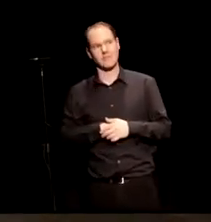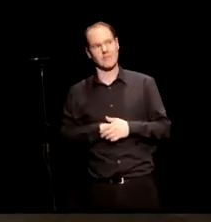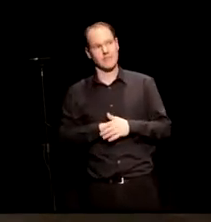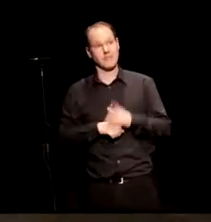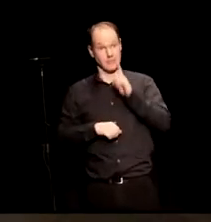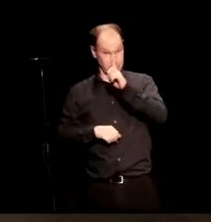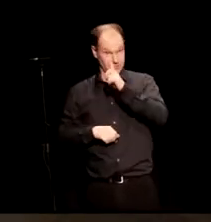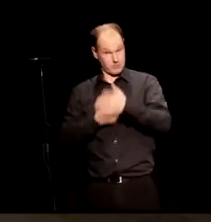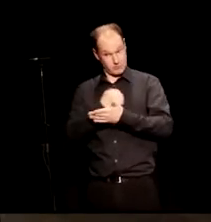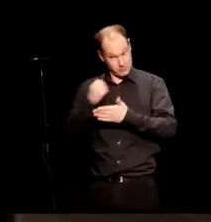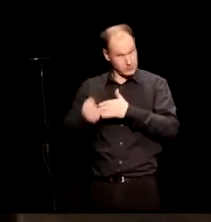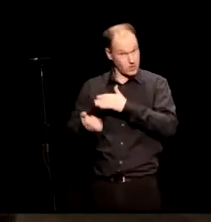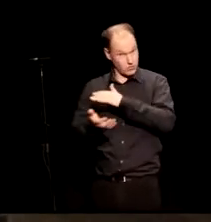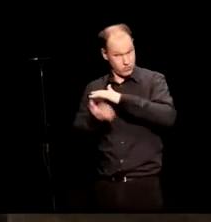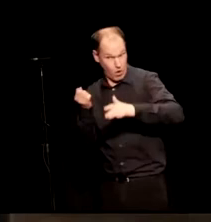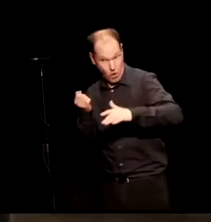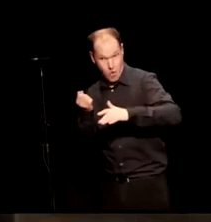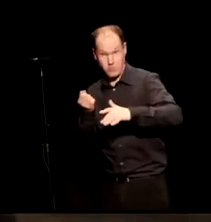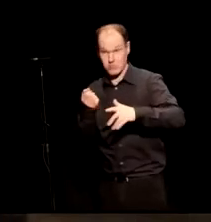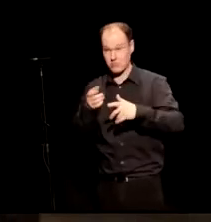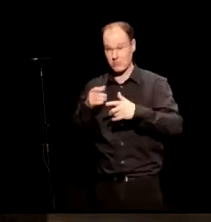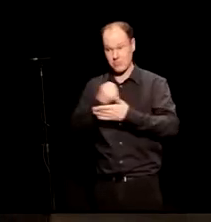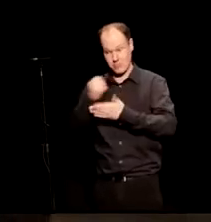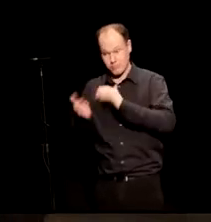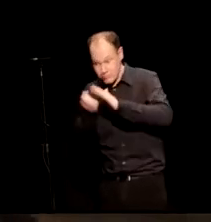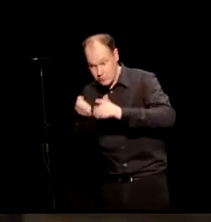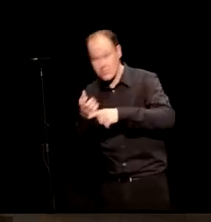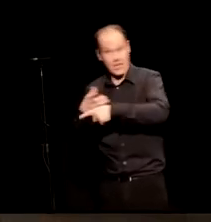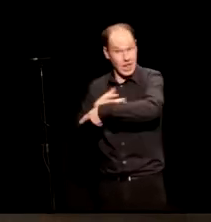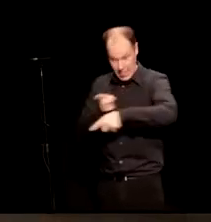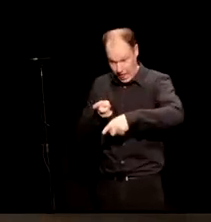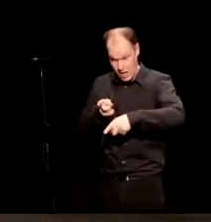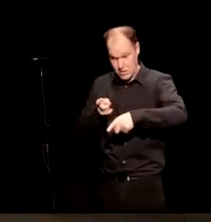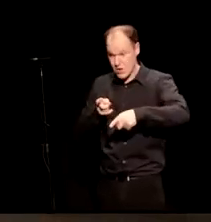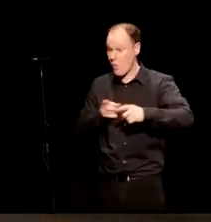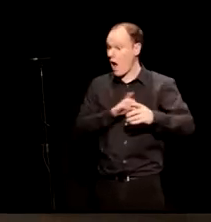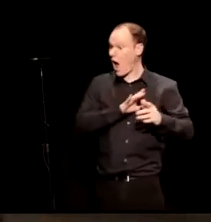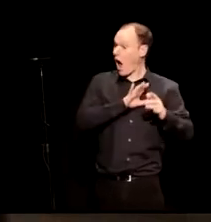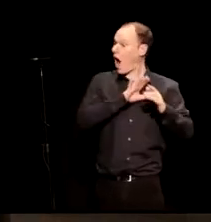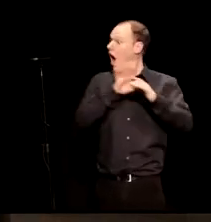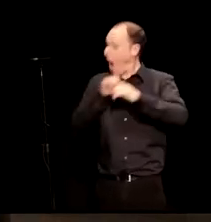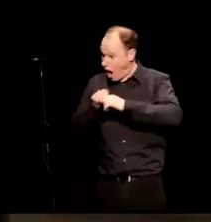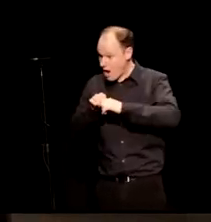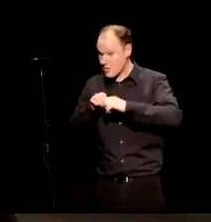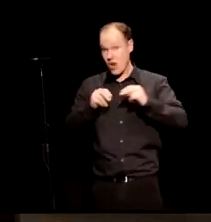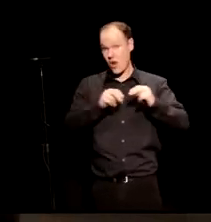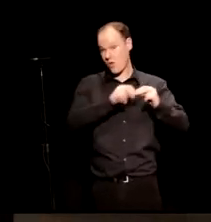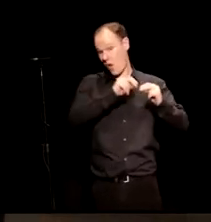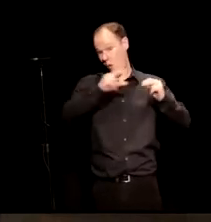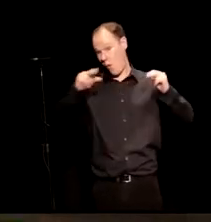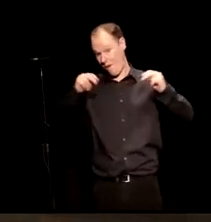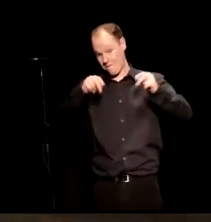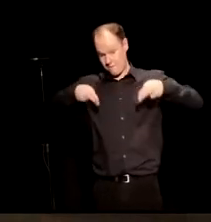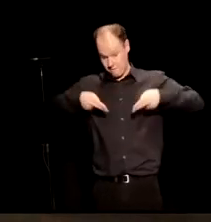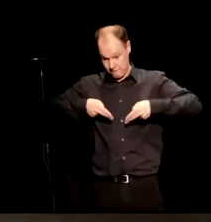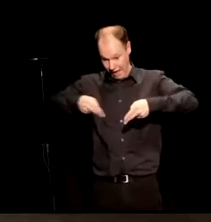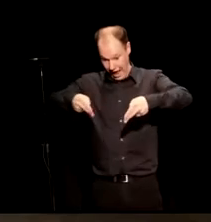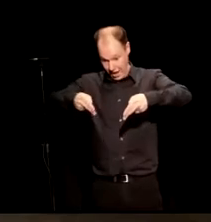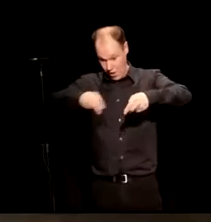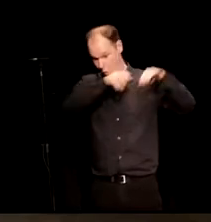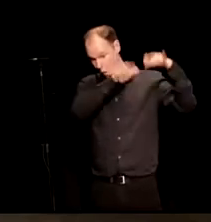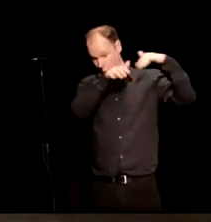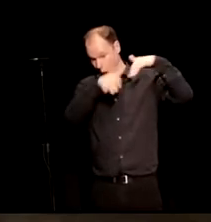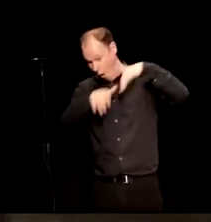after securing the beer that old Sleuth threw out the window, descended to a valley 26,206 feet below. By